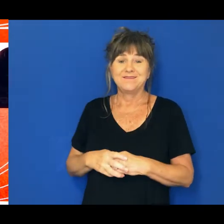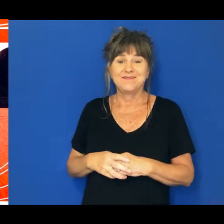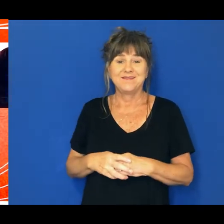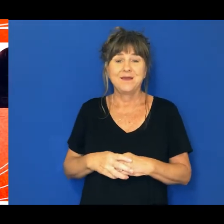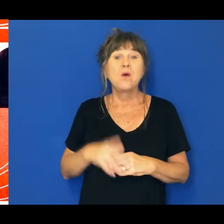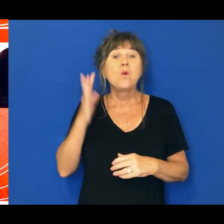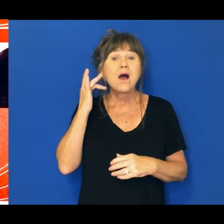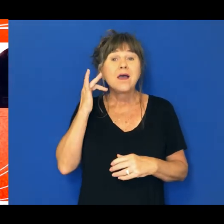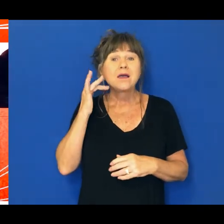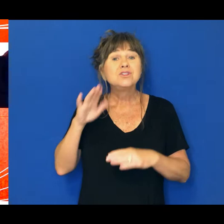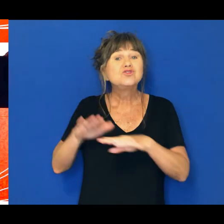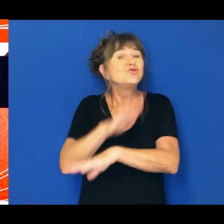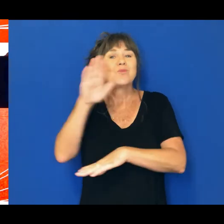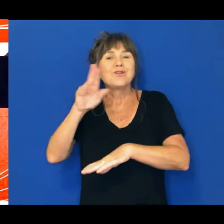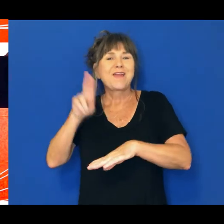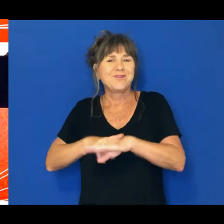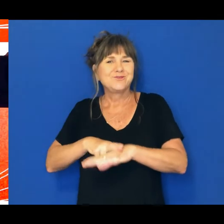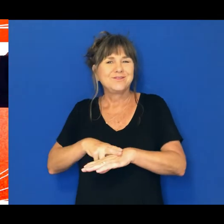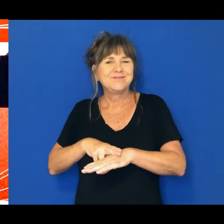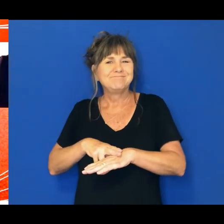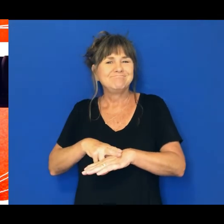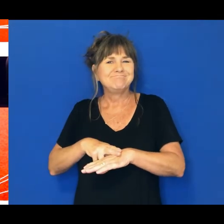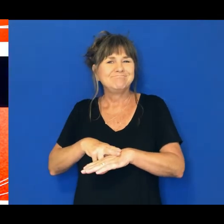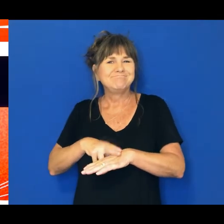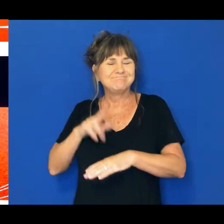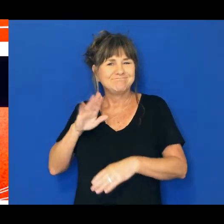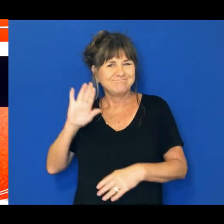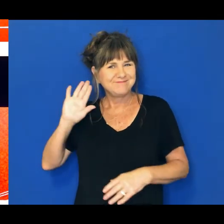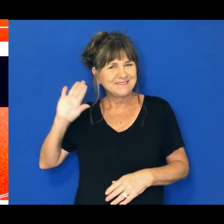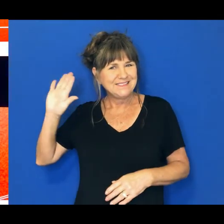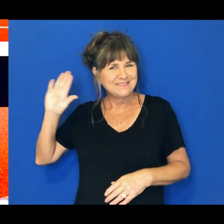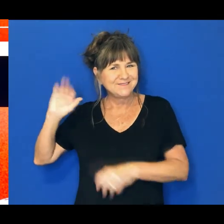it because it's supernatural.